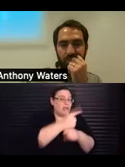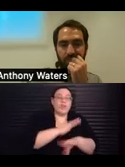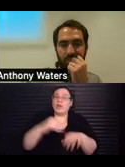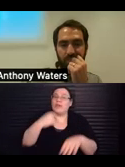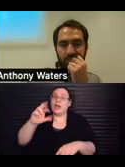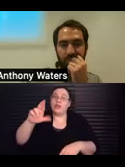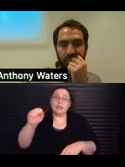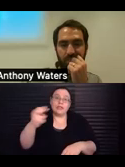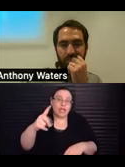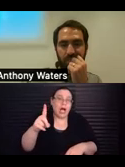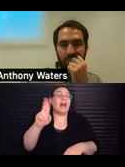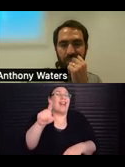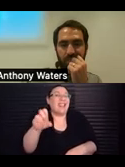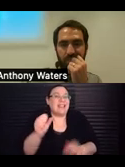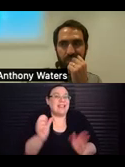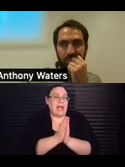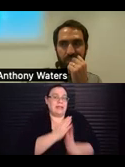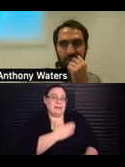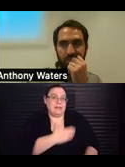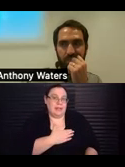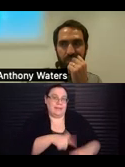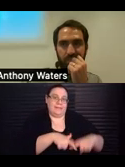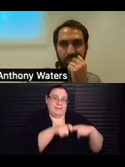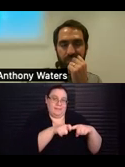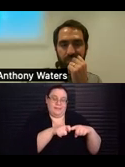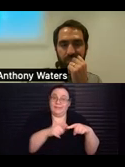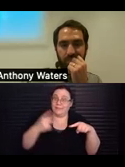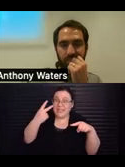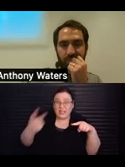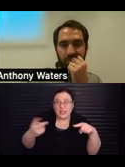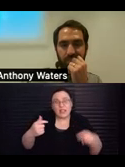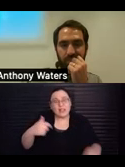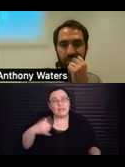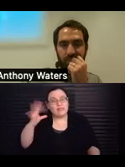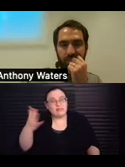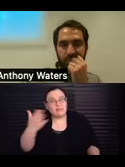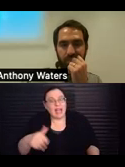asks. Please. See? It was bad.